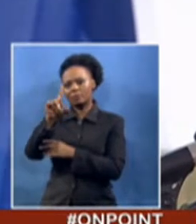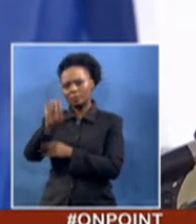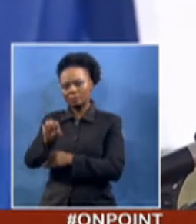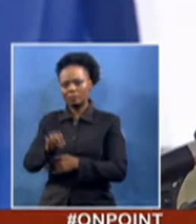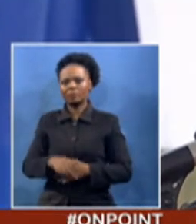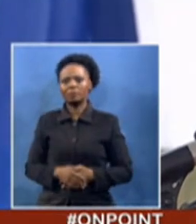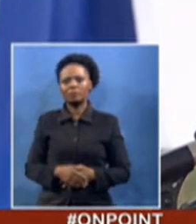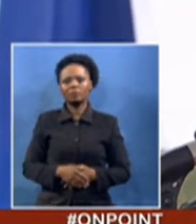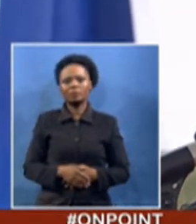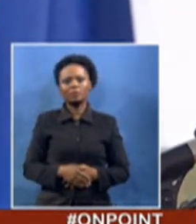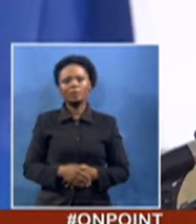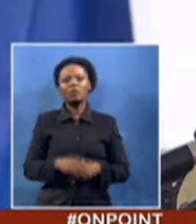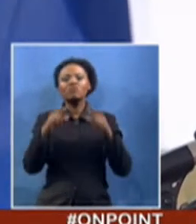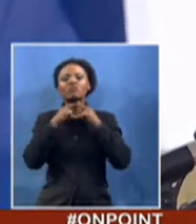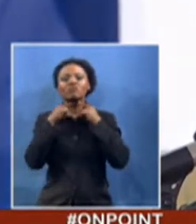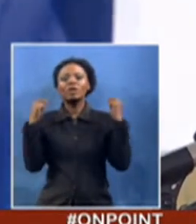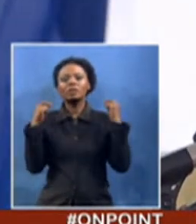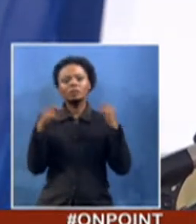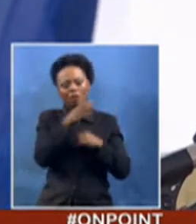the priests,